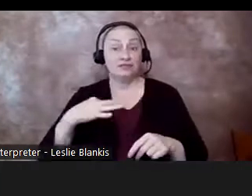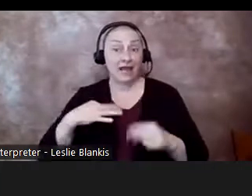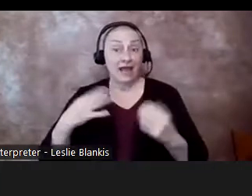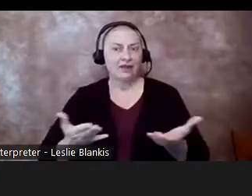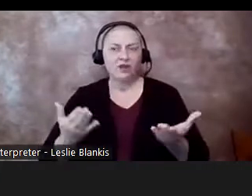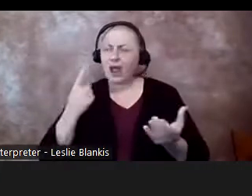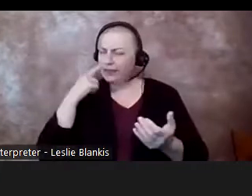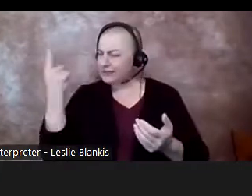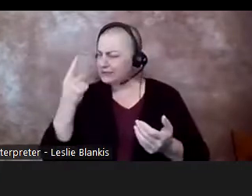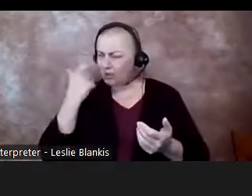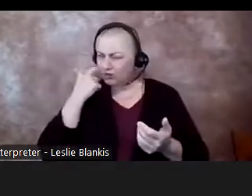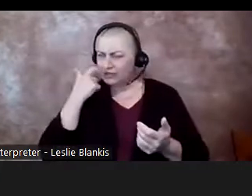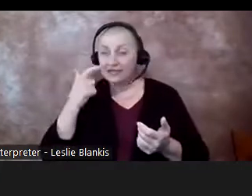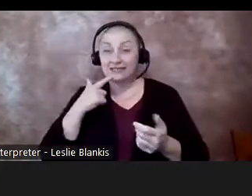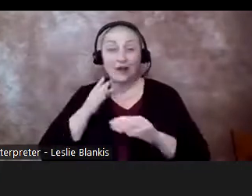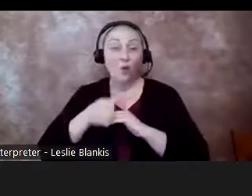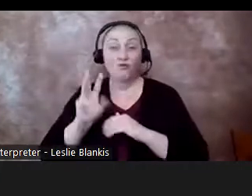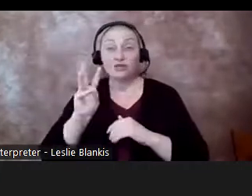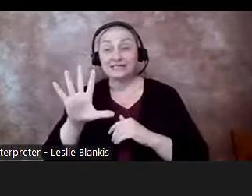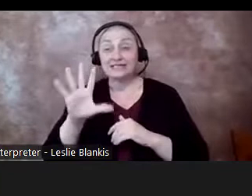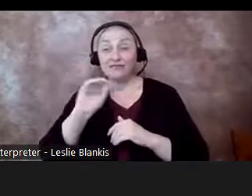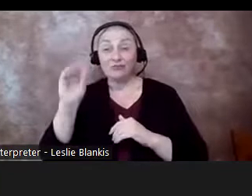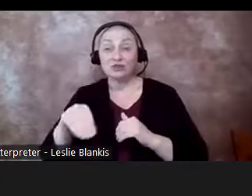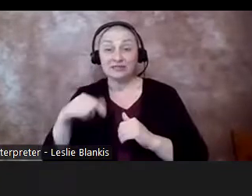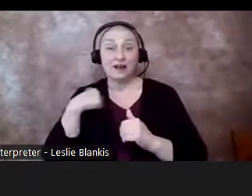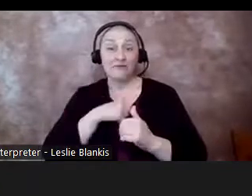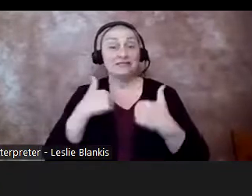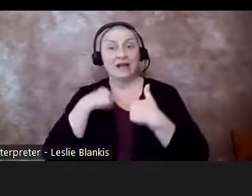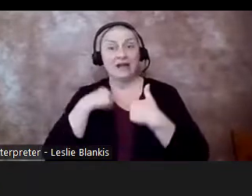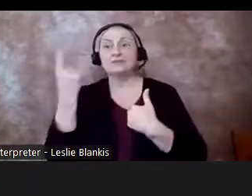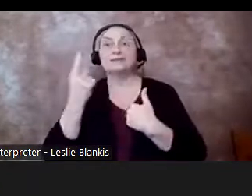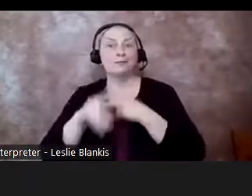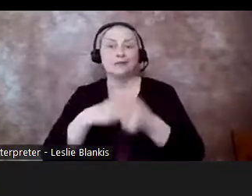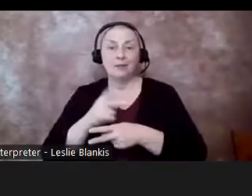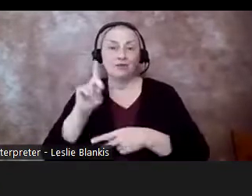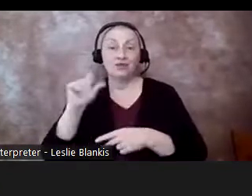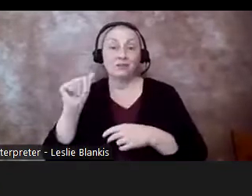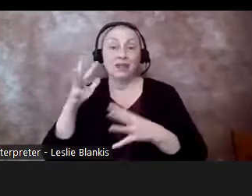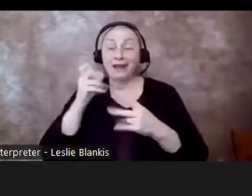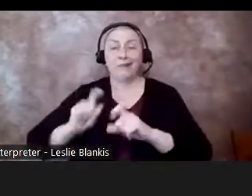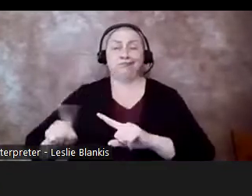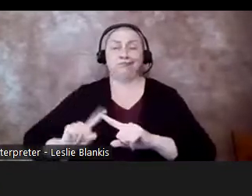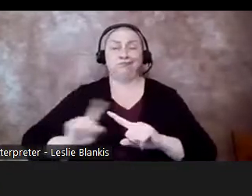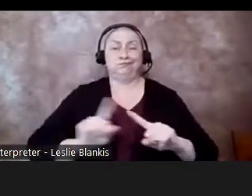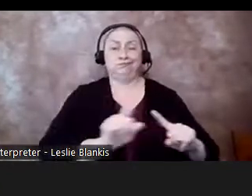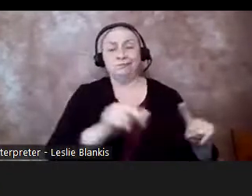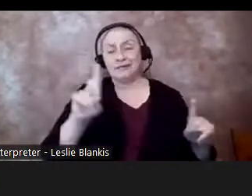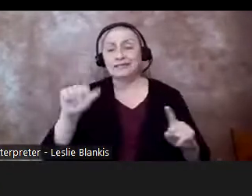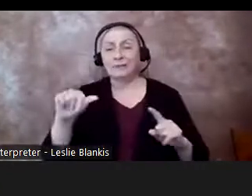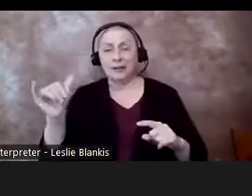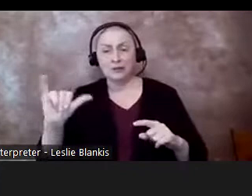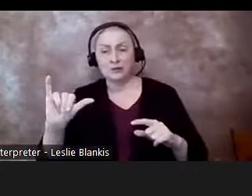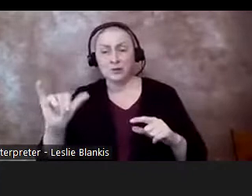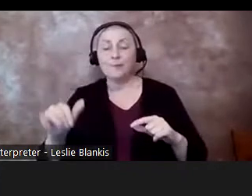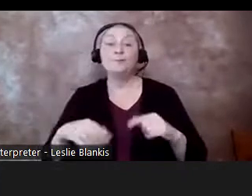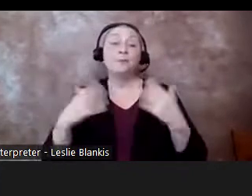said recently, like over 65% of us have some type of disability, and we're talking all kinds of different disabilities too. So